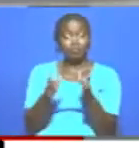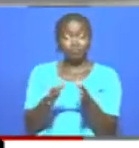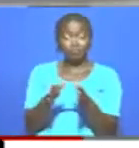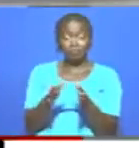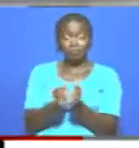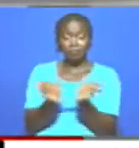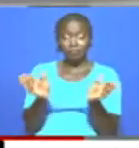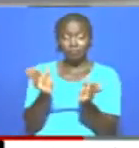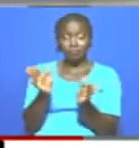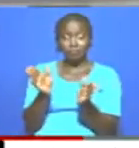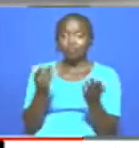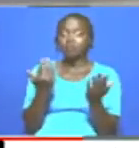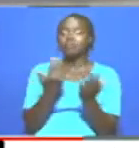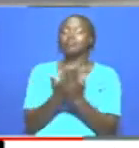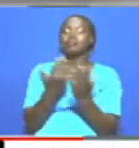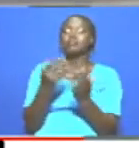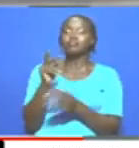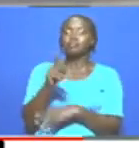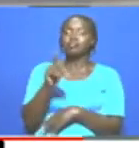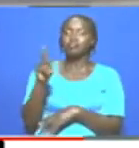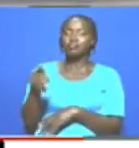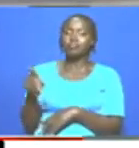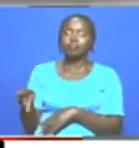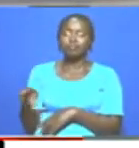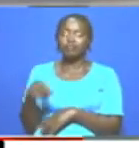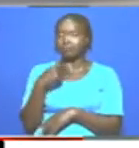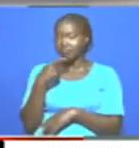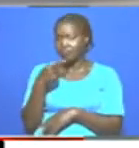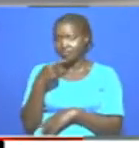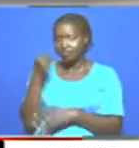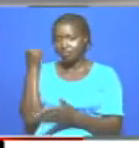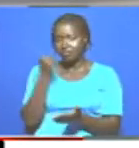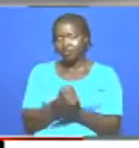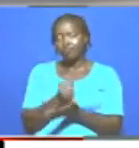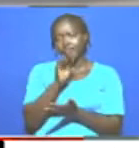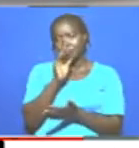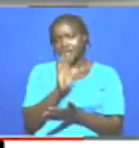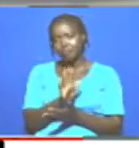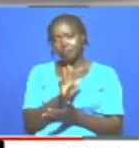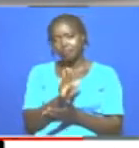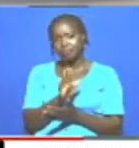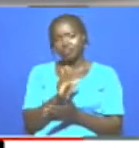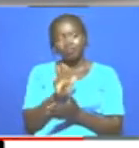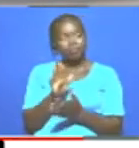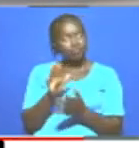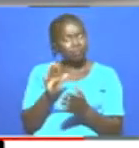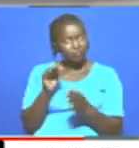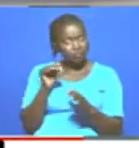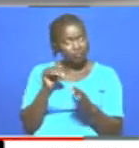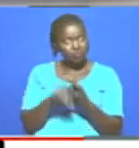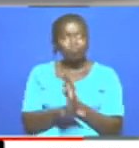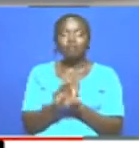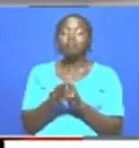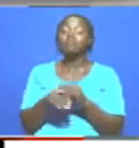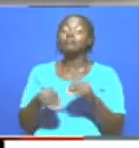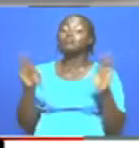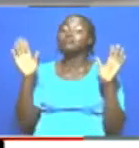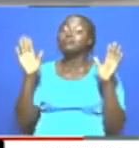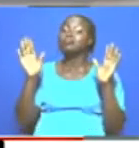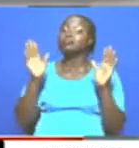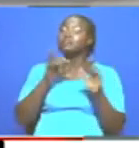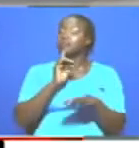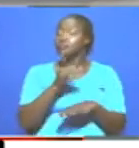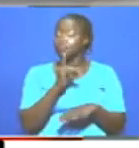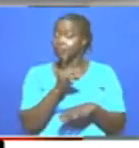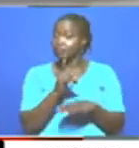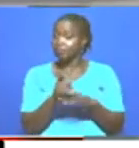Prosecution, Noordin Haji, has asserted that his office will not bow down to intimidation and threats while executing